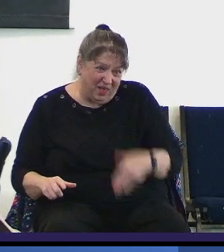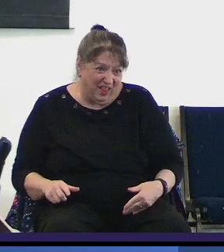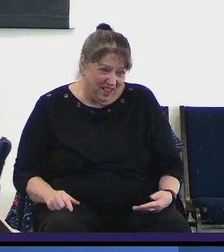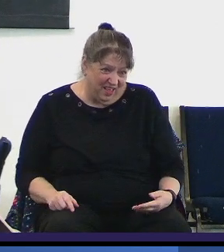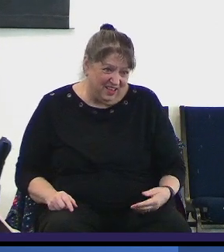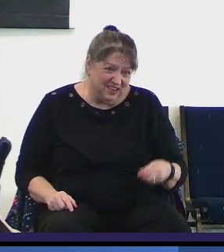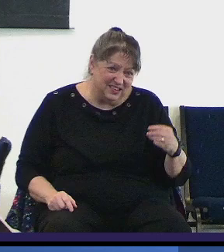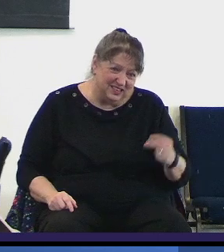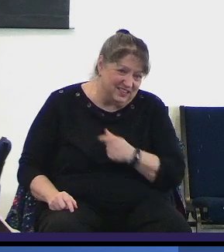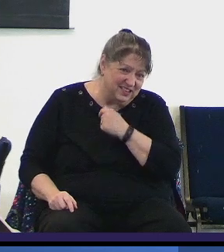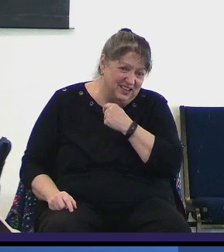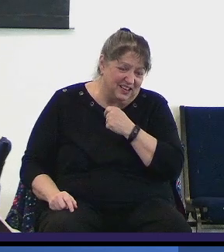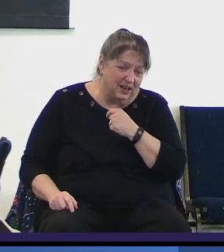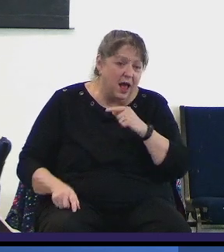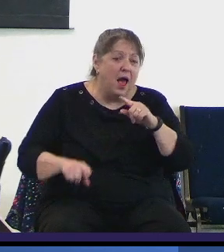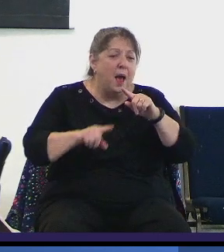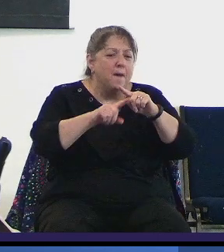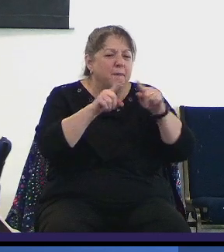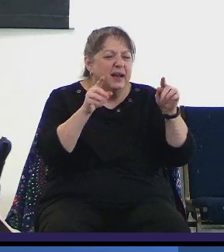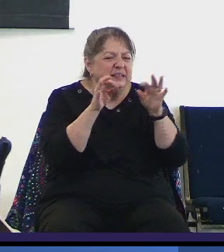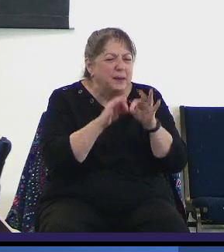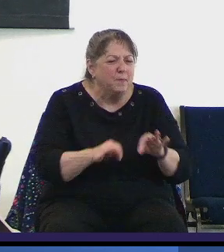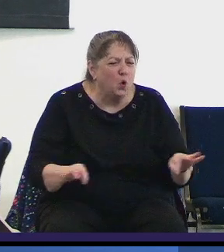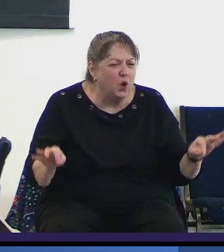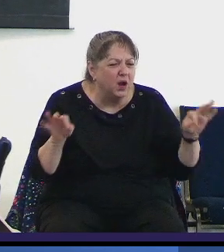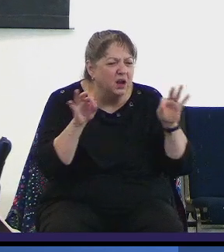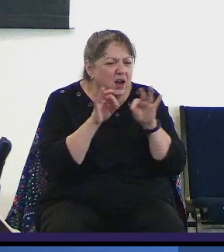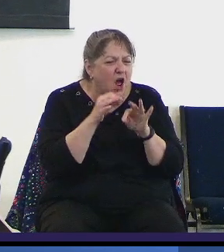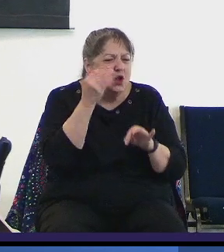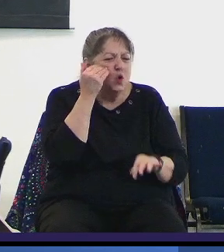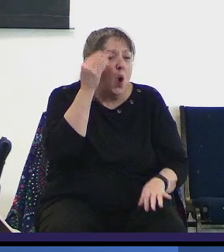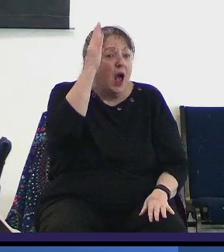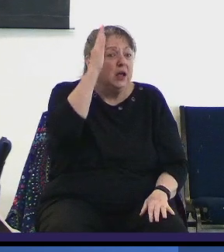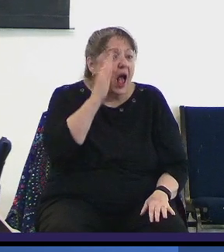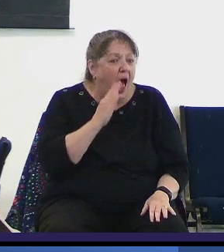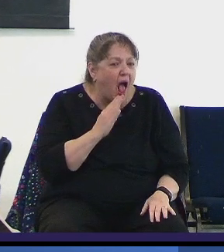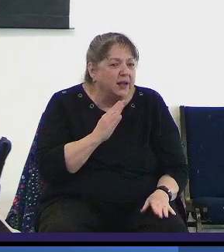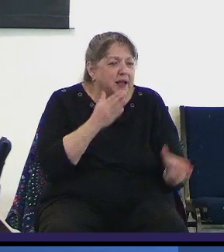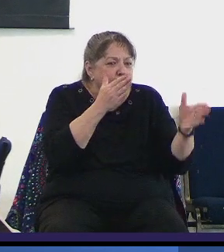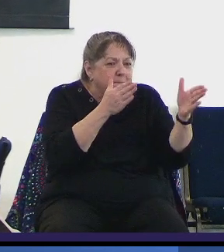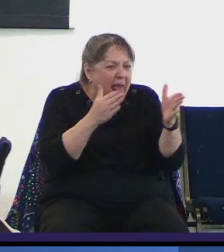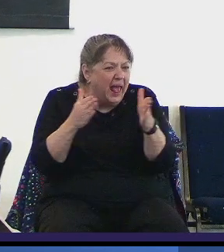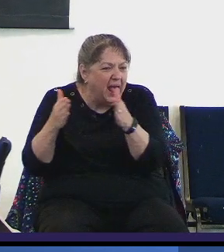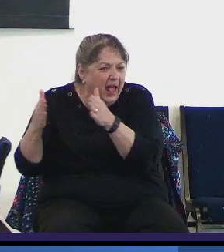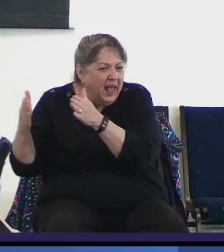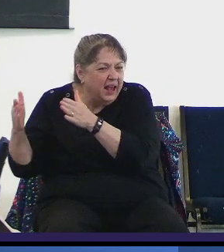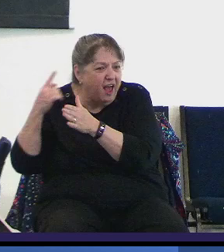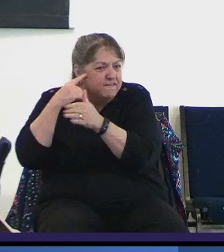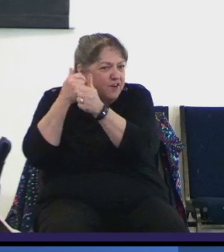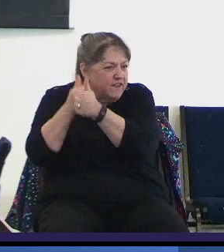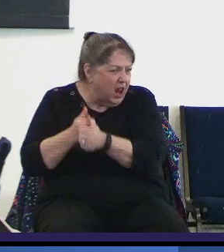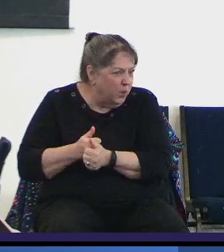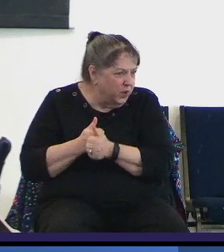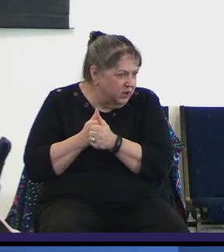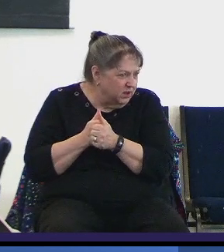discipleship begins with knowing who it is that is calling us to disciple. Who is